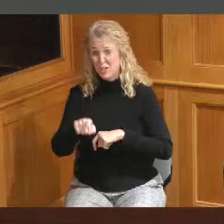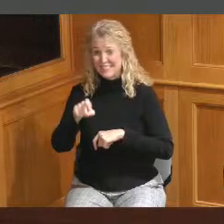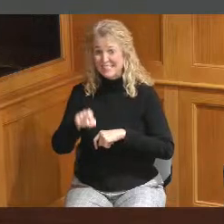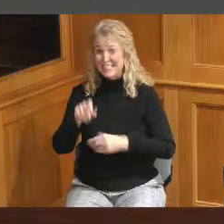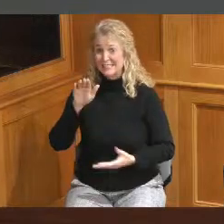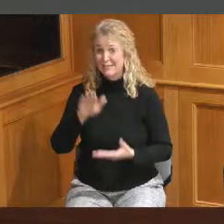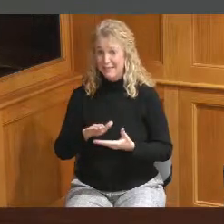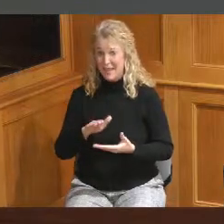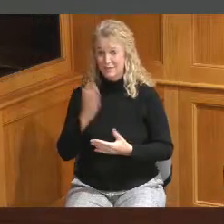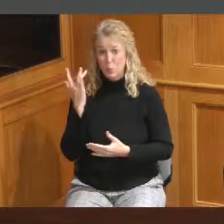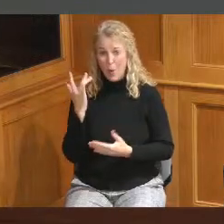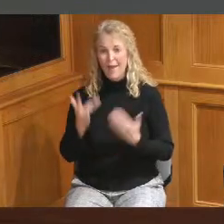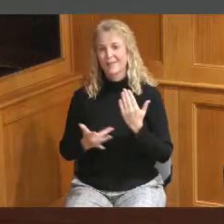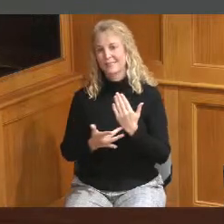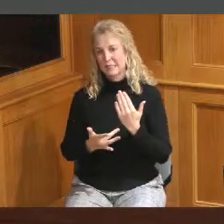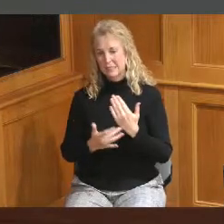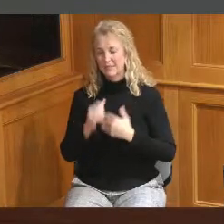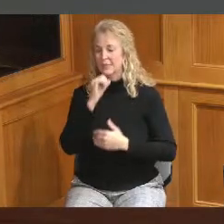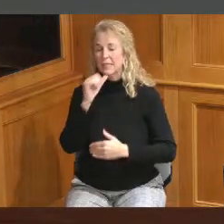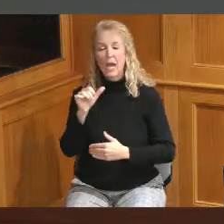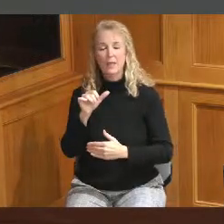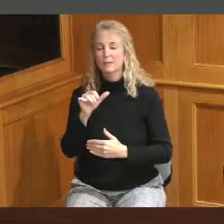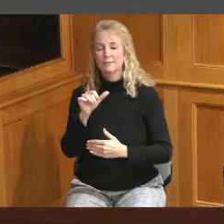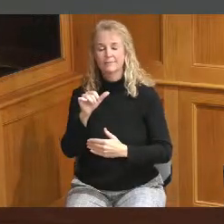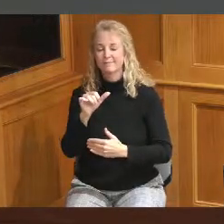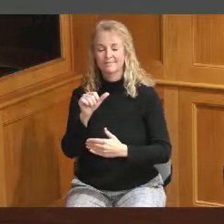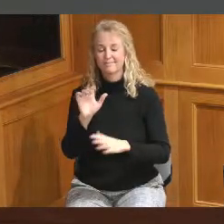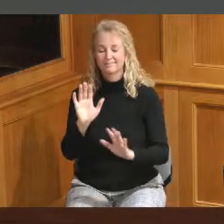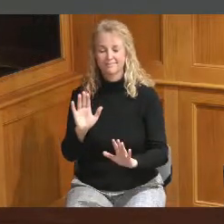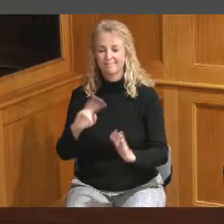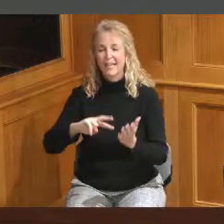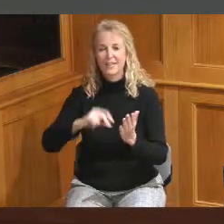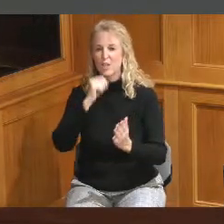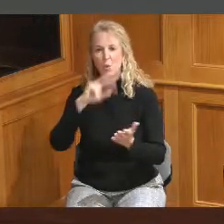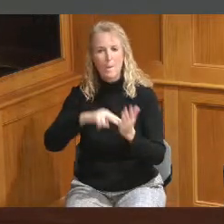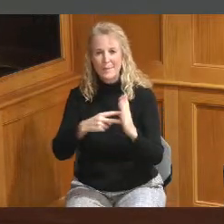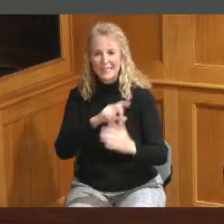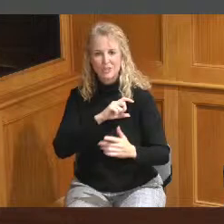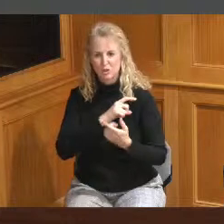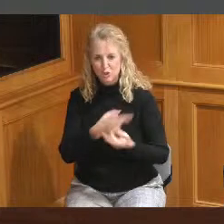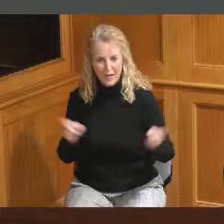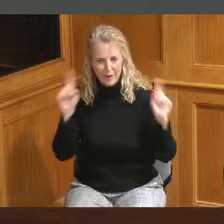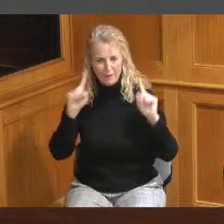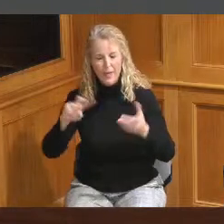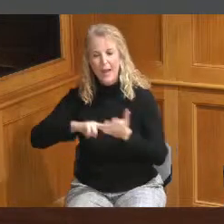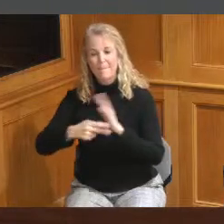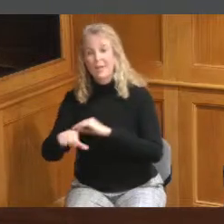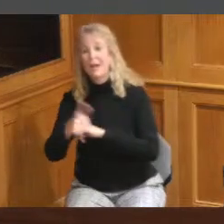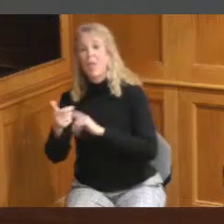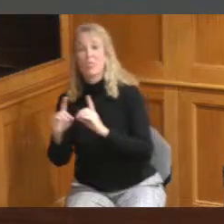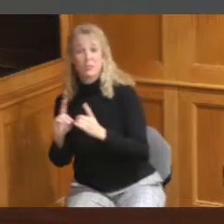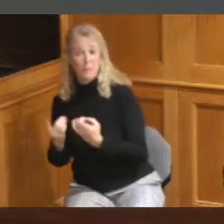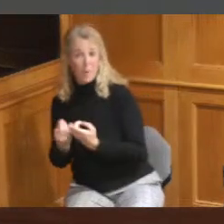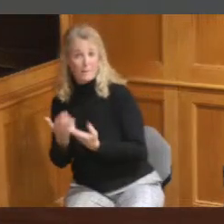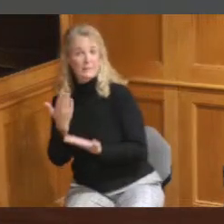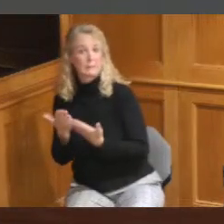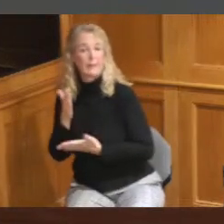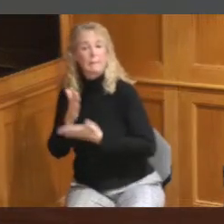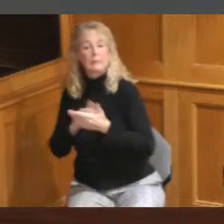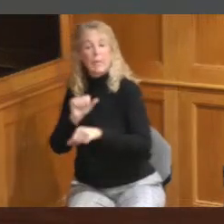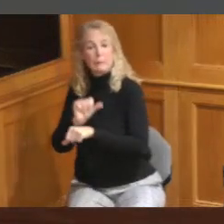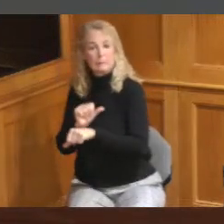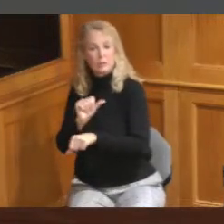by some of the technology. I'm not focusing specifically on the sheriff's office, but in some of these other offices as well